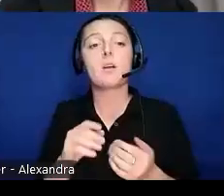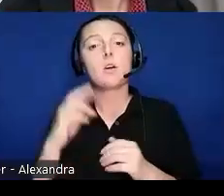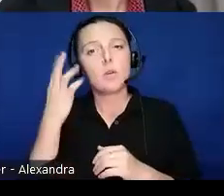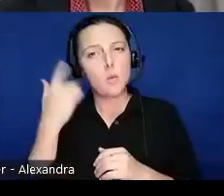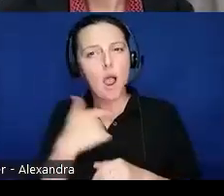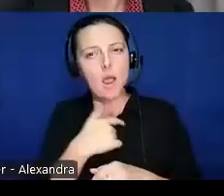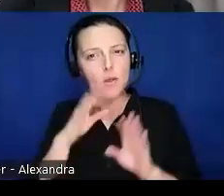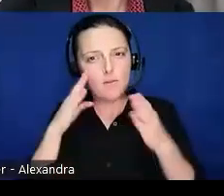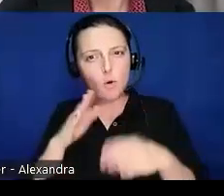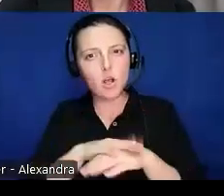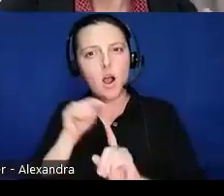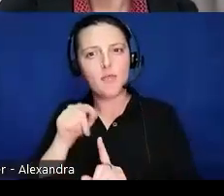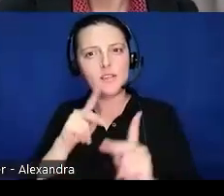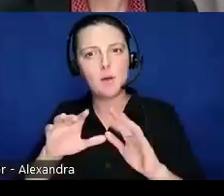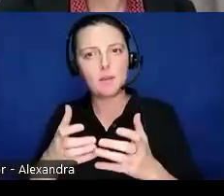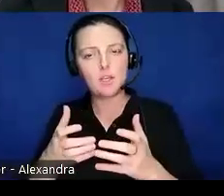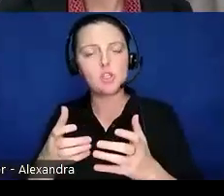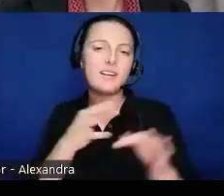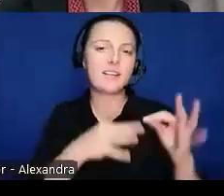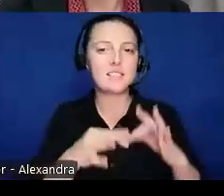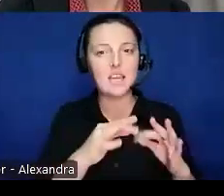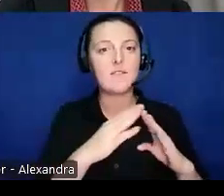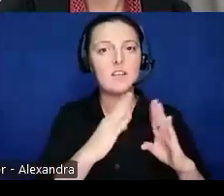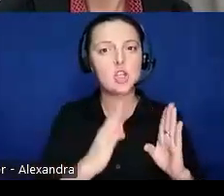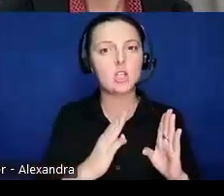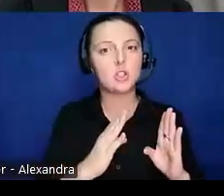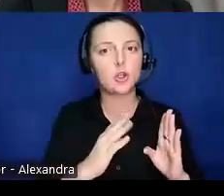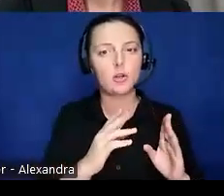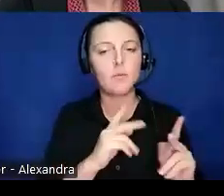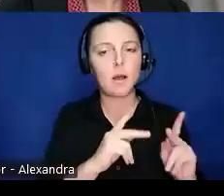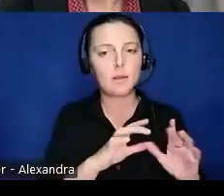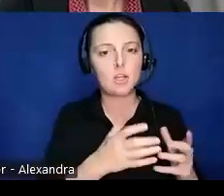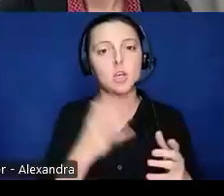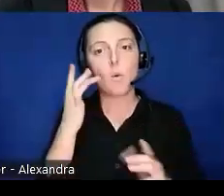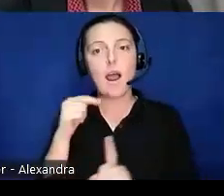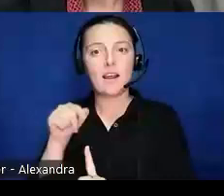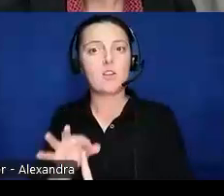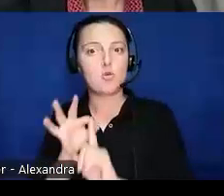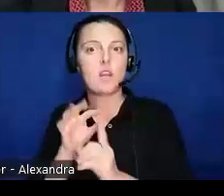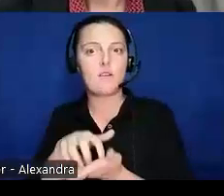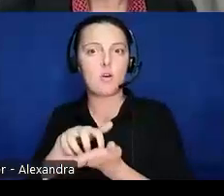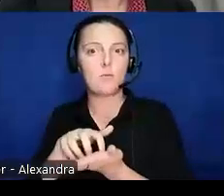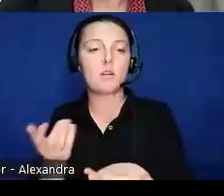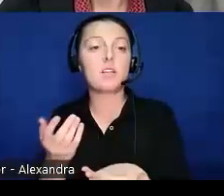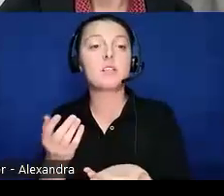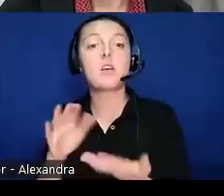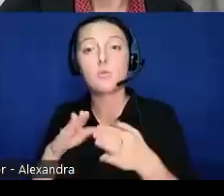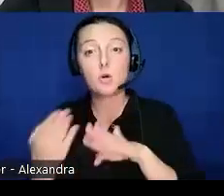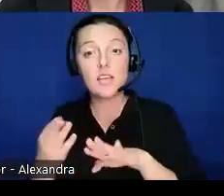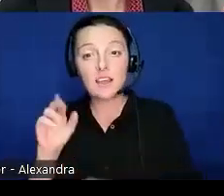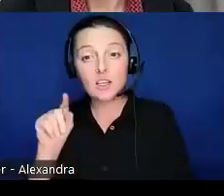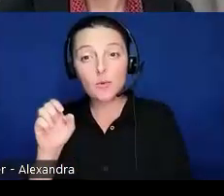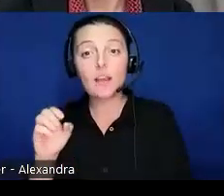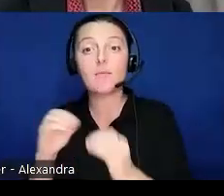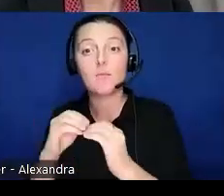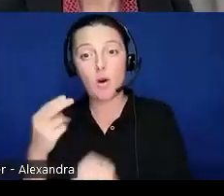to the sheltered population is a lot of these unique vulnerabilities that I put here. The mortality rate is much higher among